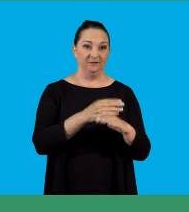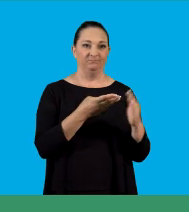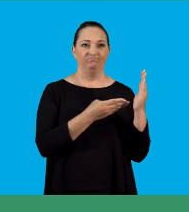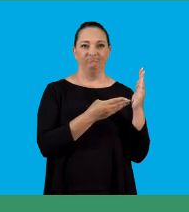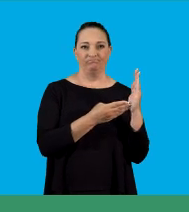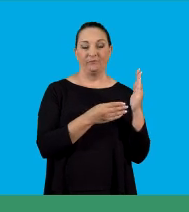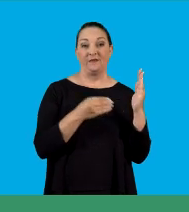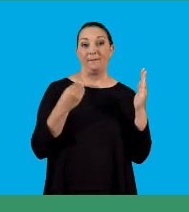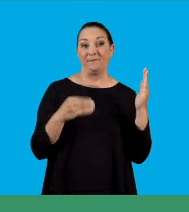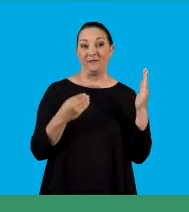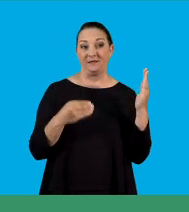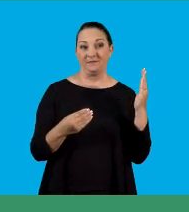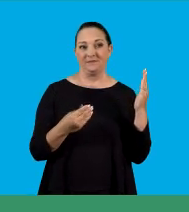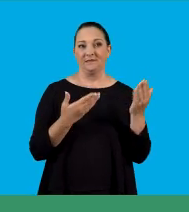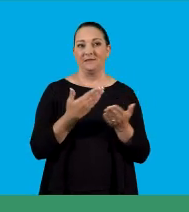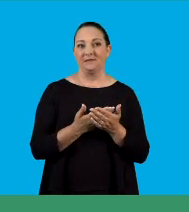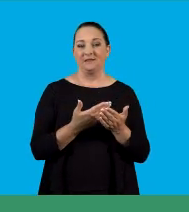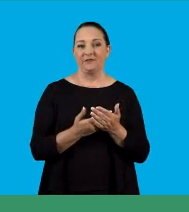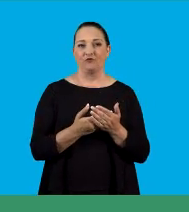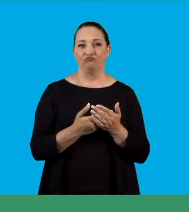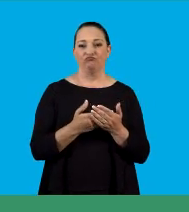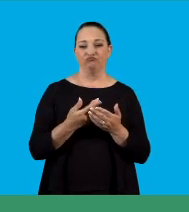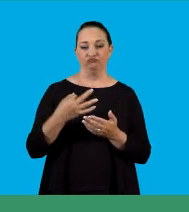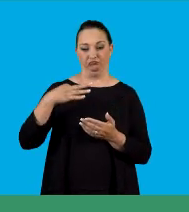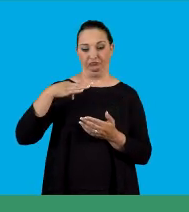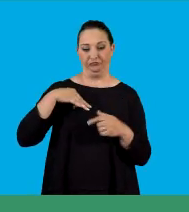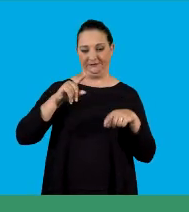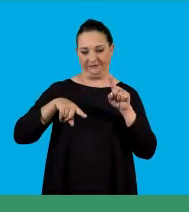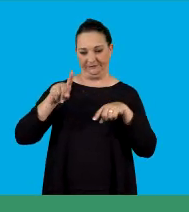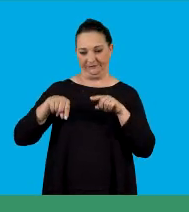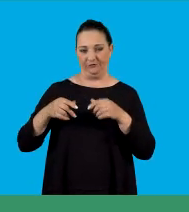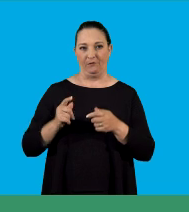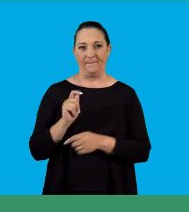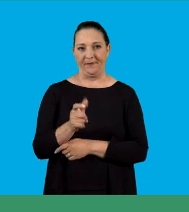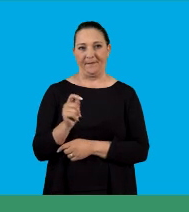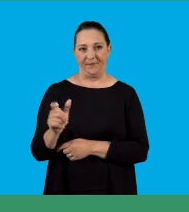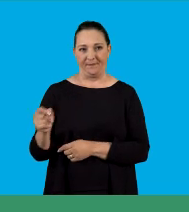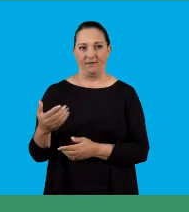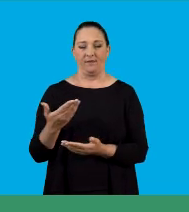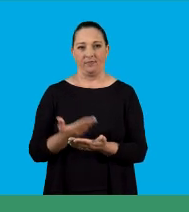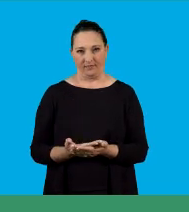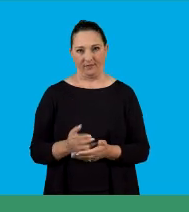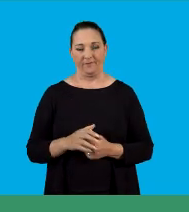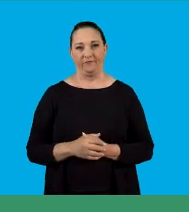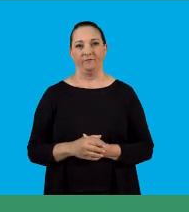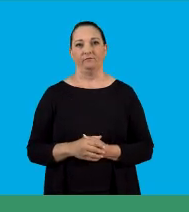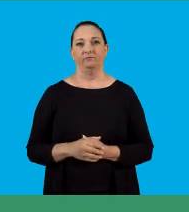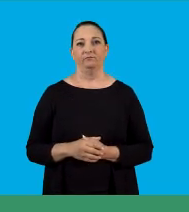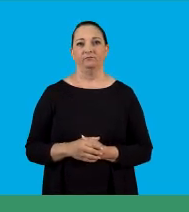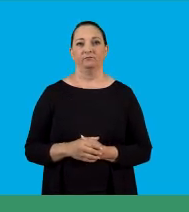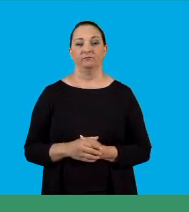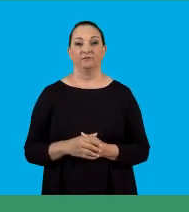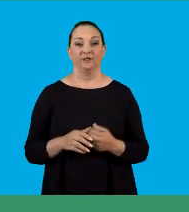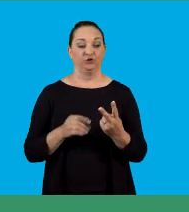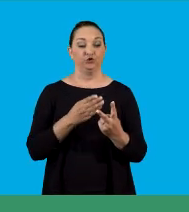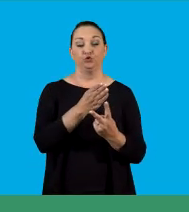the BCA, businesses may use different remuneration methods to pay their employees. Again, now, what are